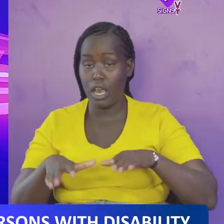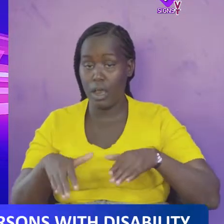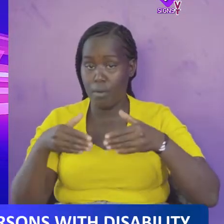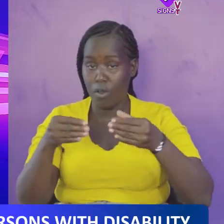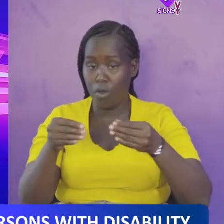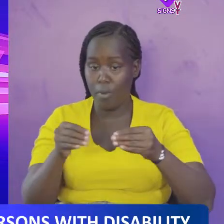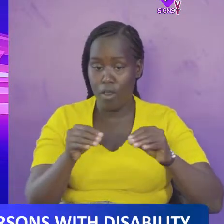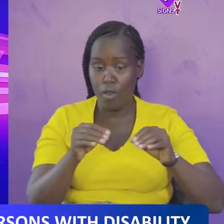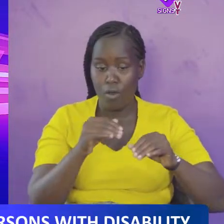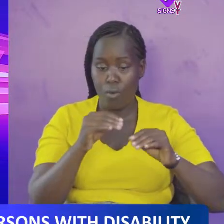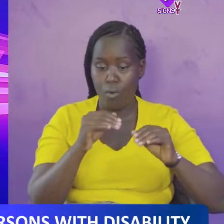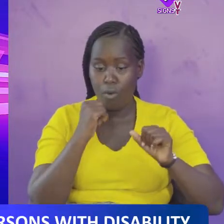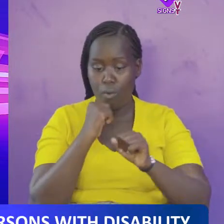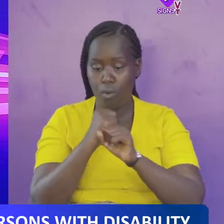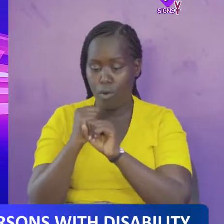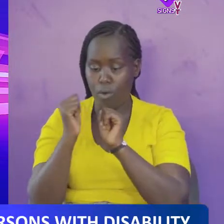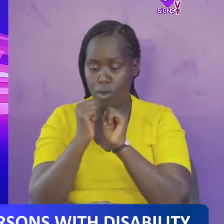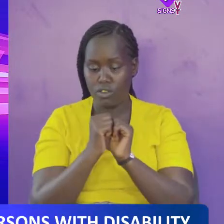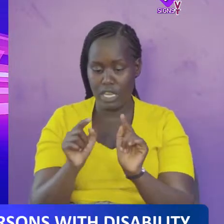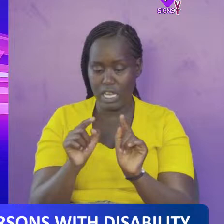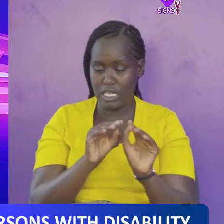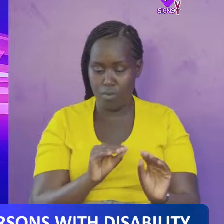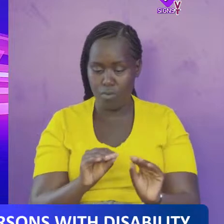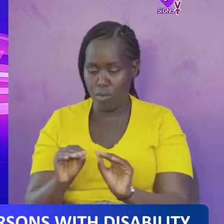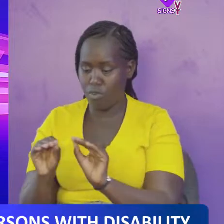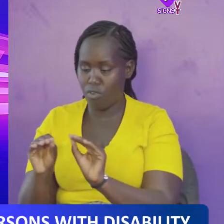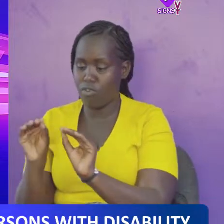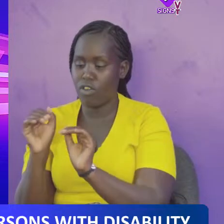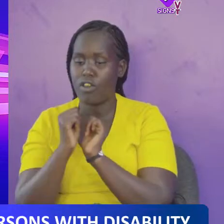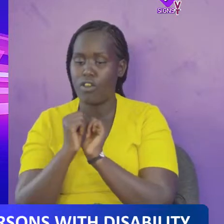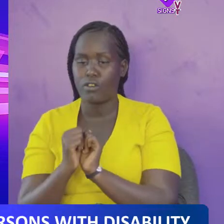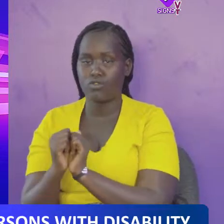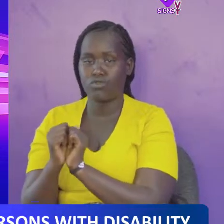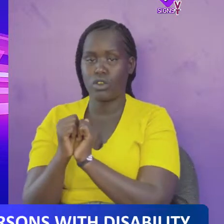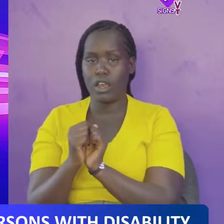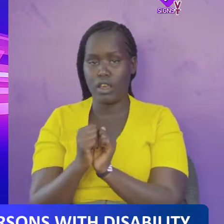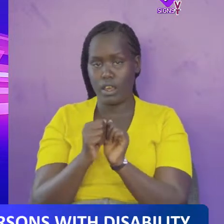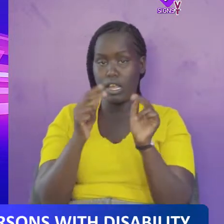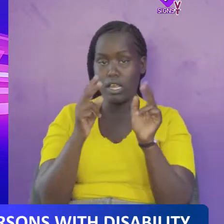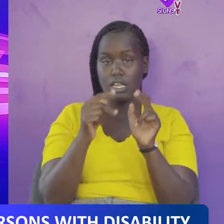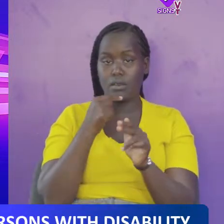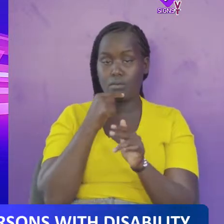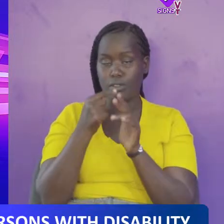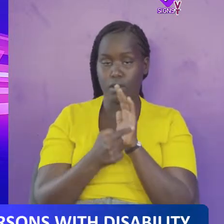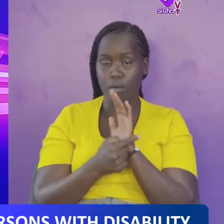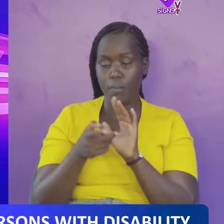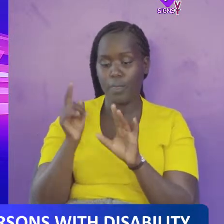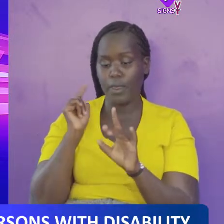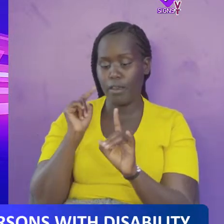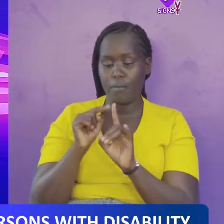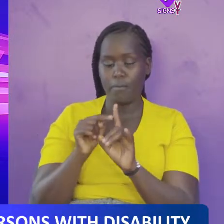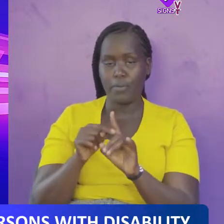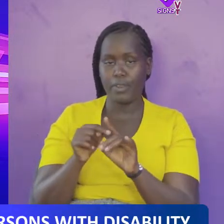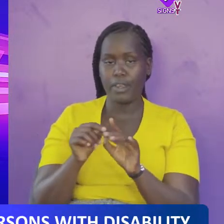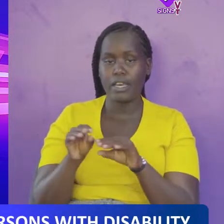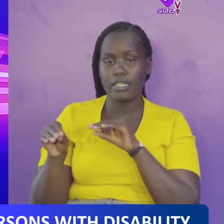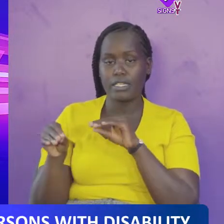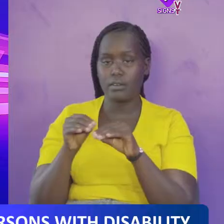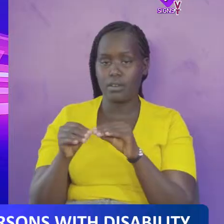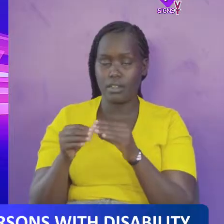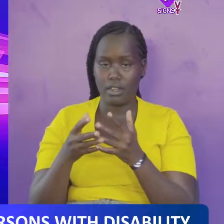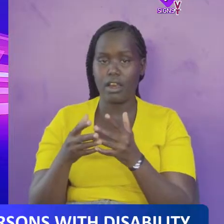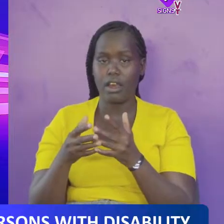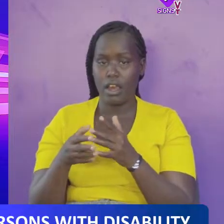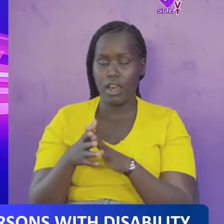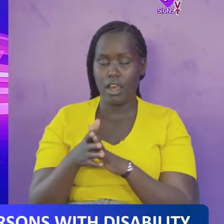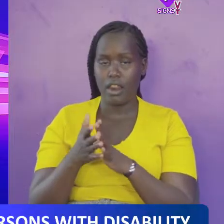together. And just like the UN theme this year is saying, fostering disability, inclusive societies for advancing social